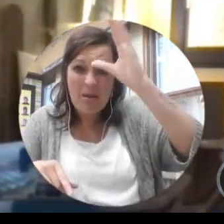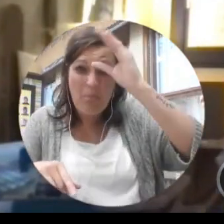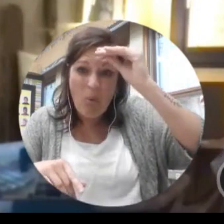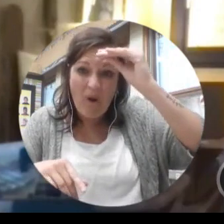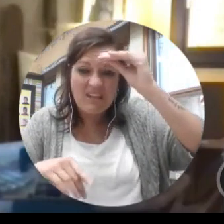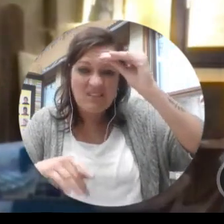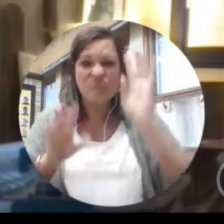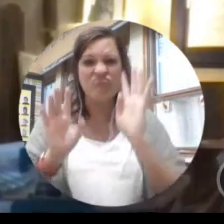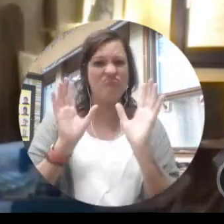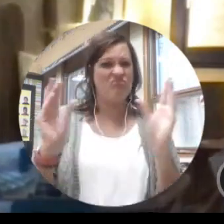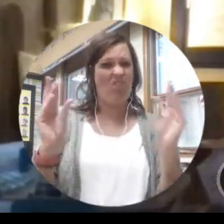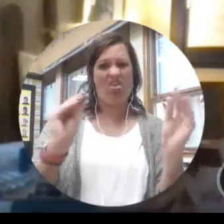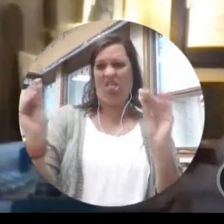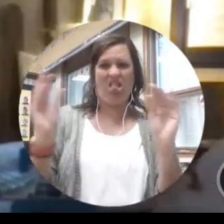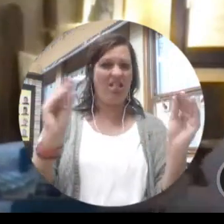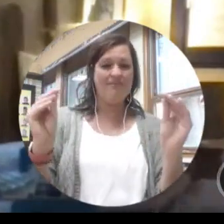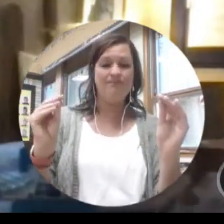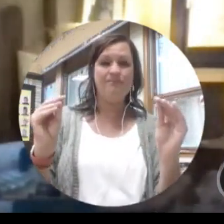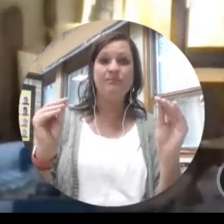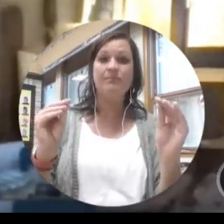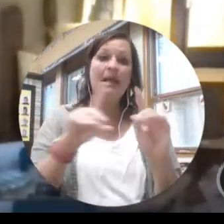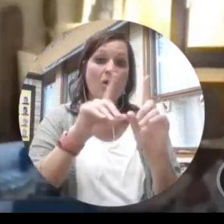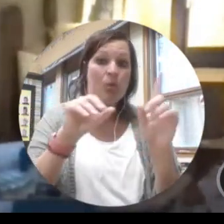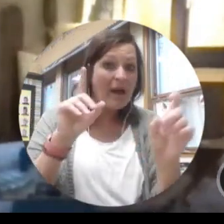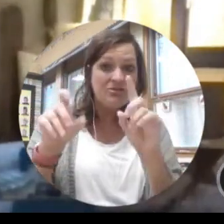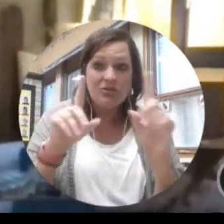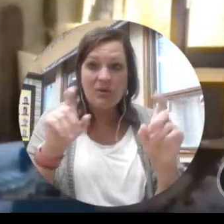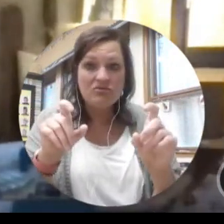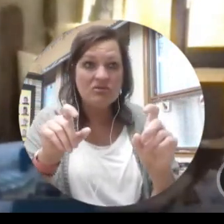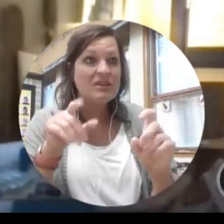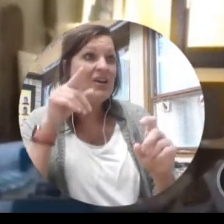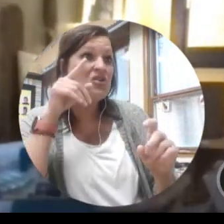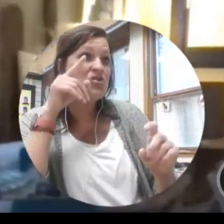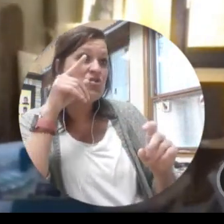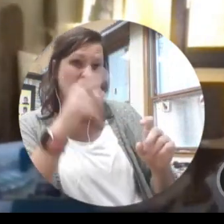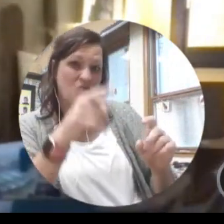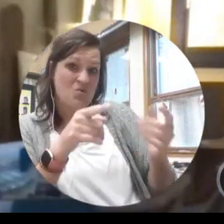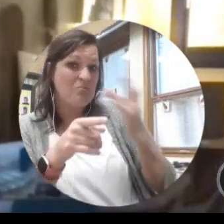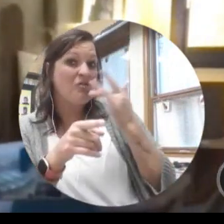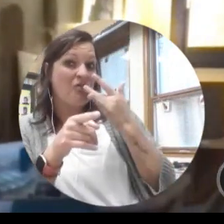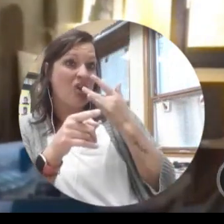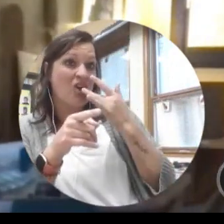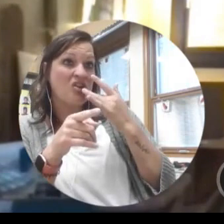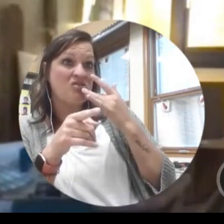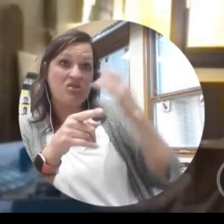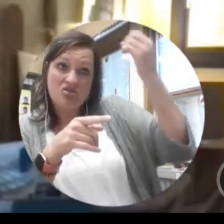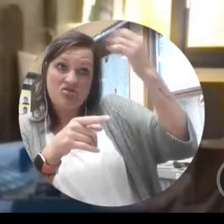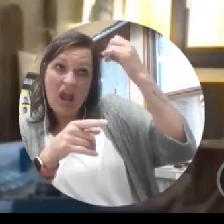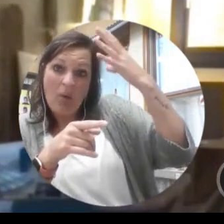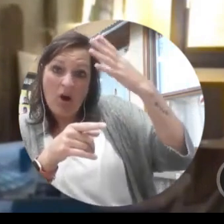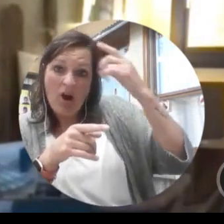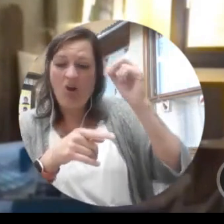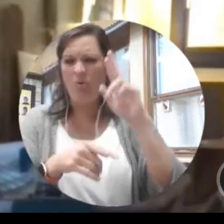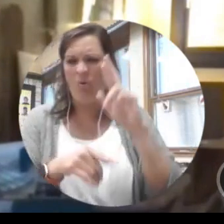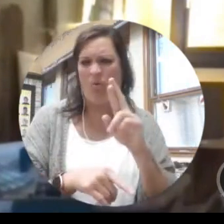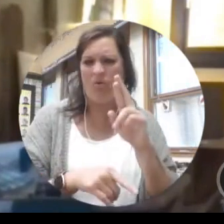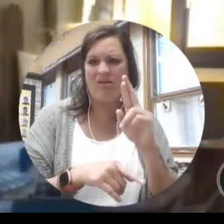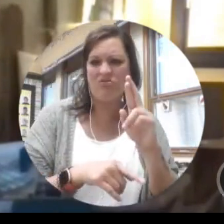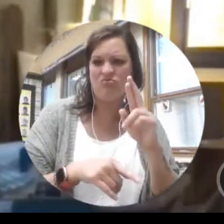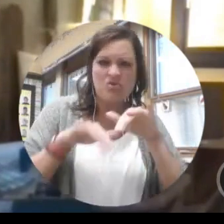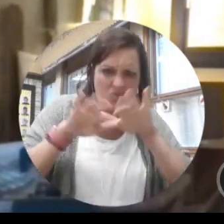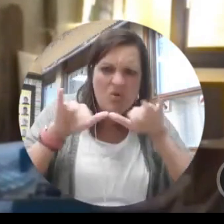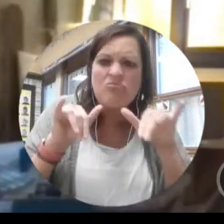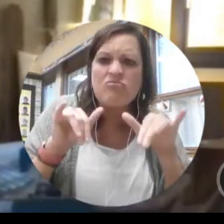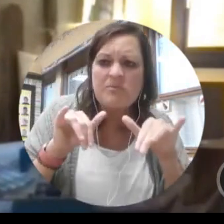boy across the table asked Matt. I could just go swimming instead of taking a shower, Matt replied, so I'd keep my toothbrush. Would you rather